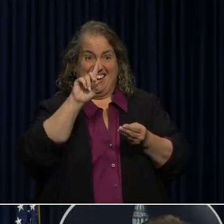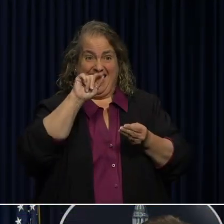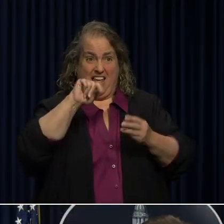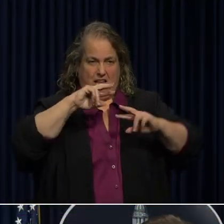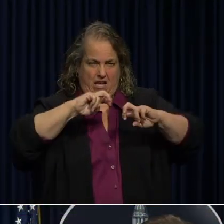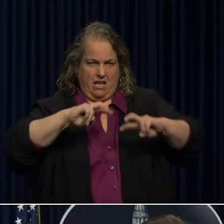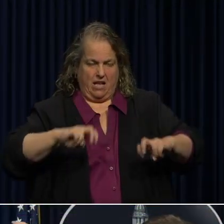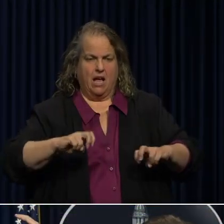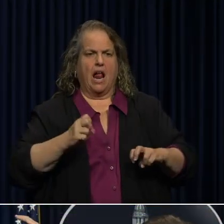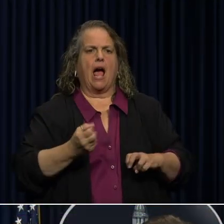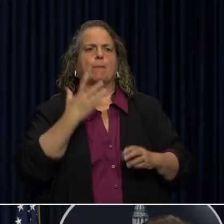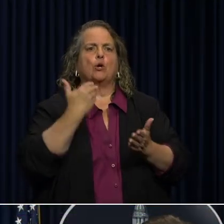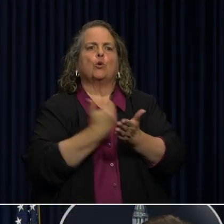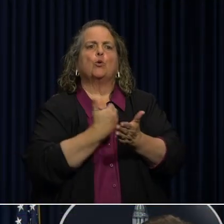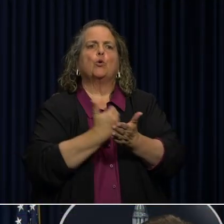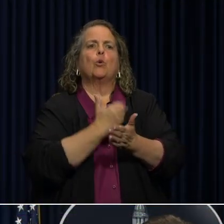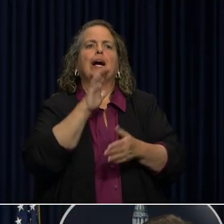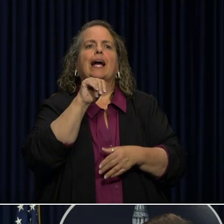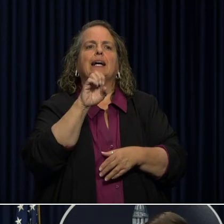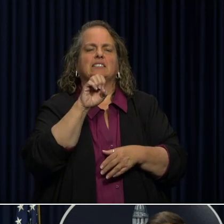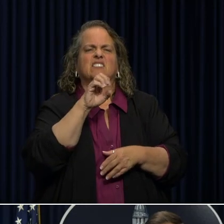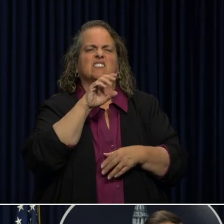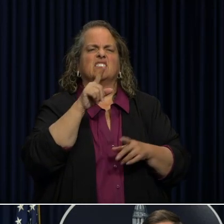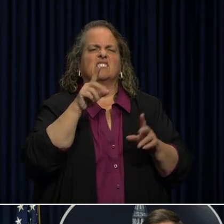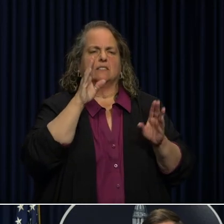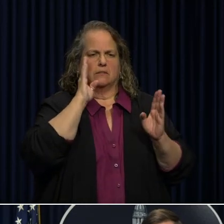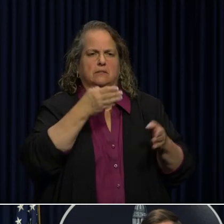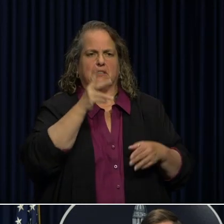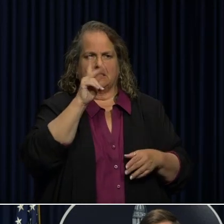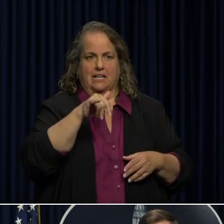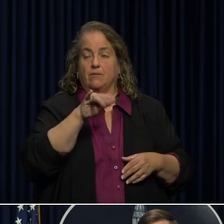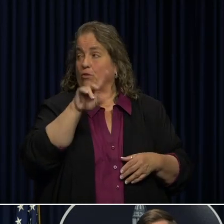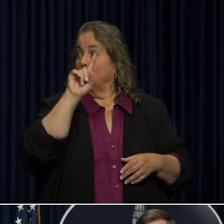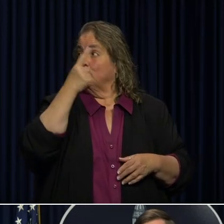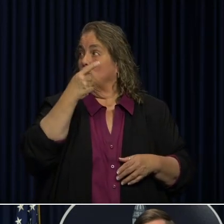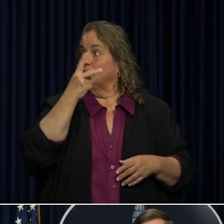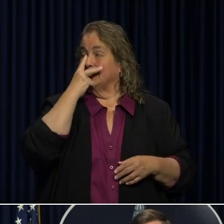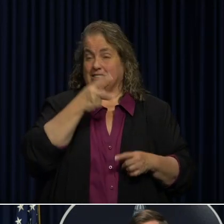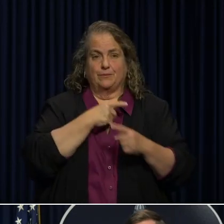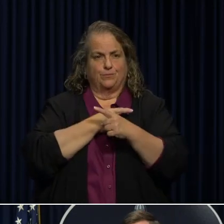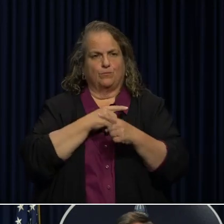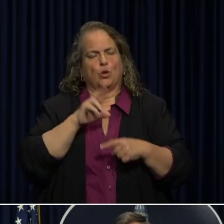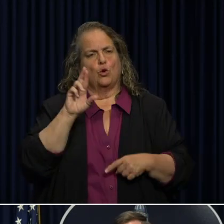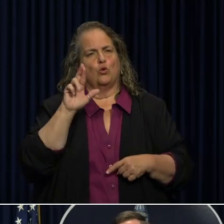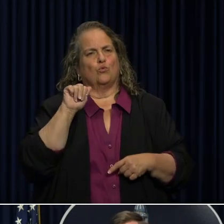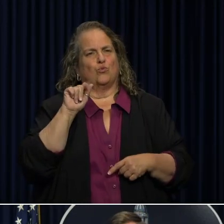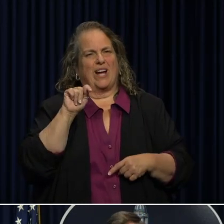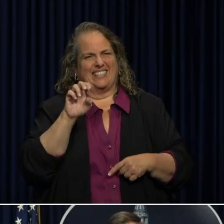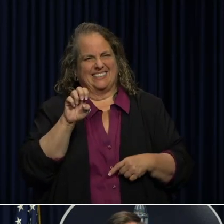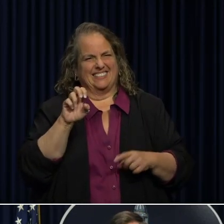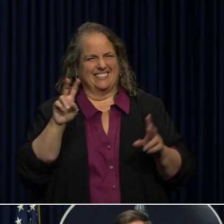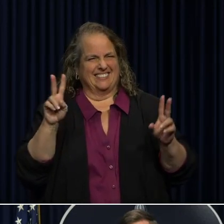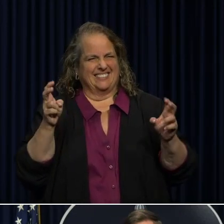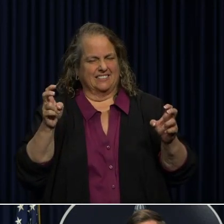Kentucky. So first, this is just a rate. So we're going to talk later about when we use our benchmarks. It's